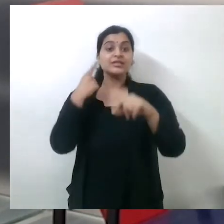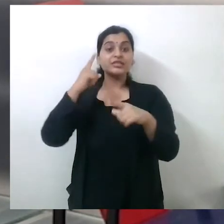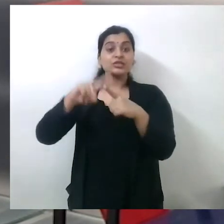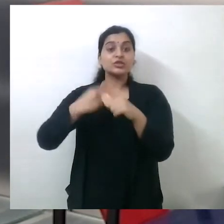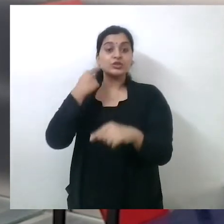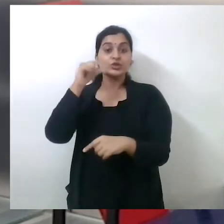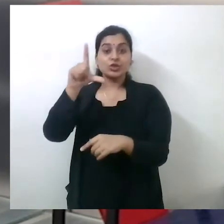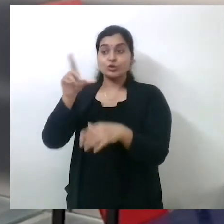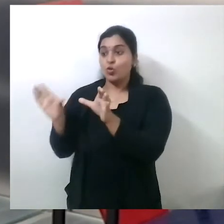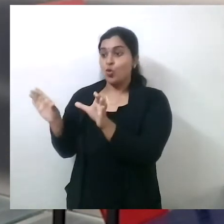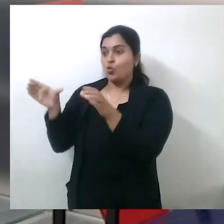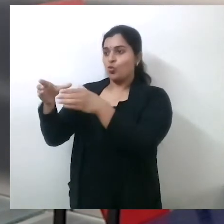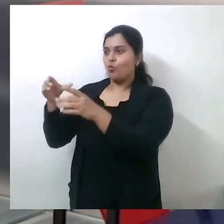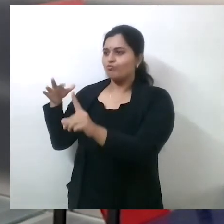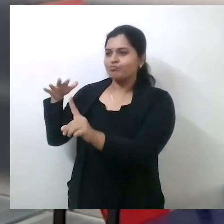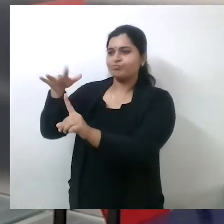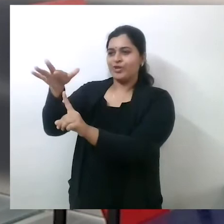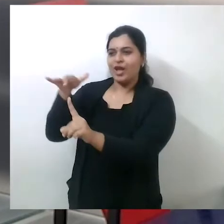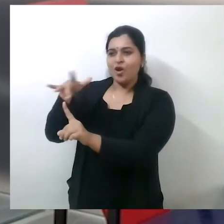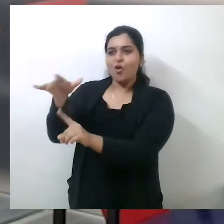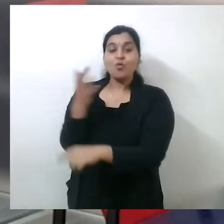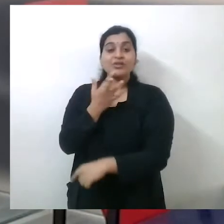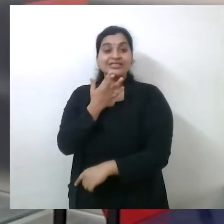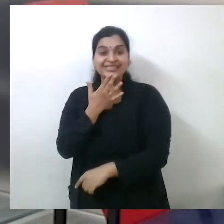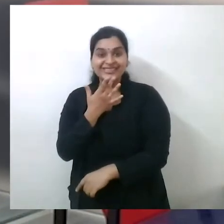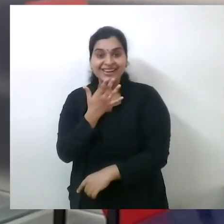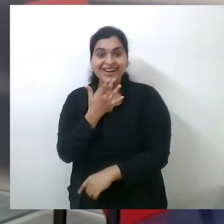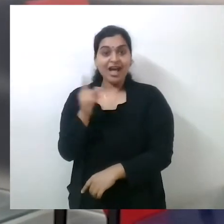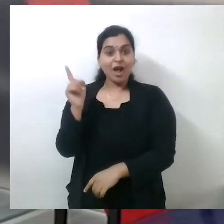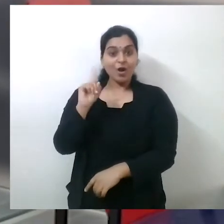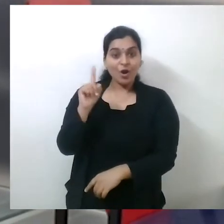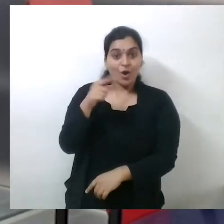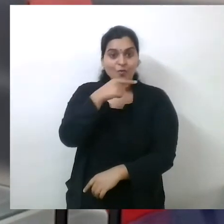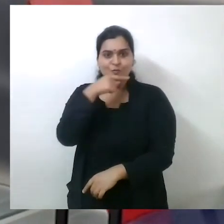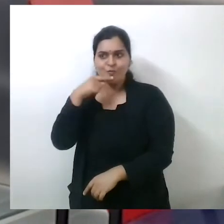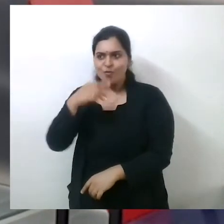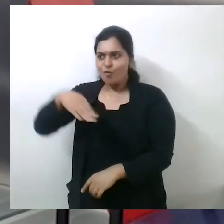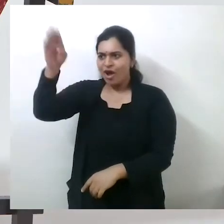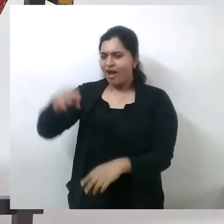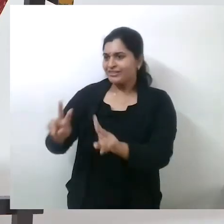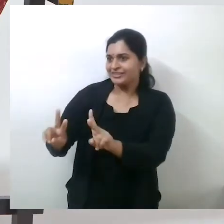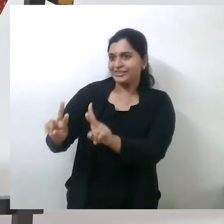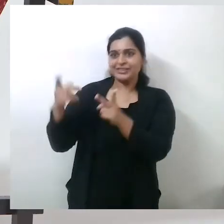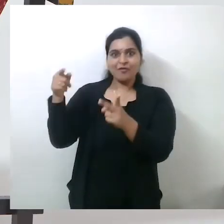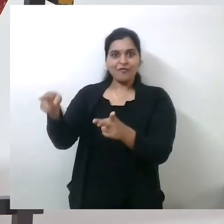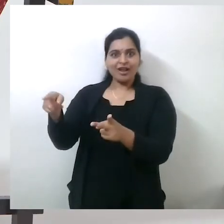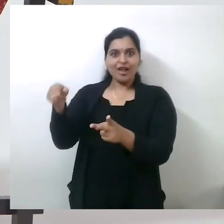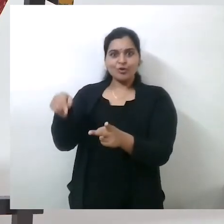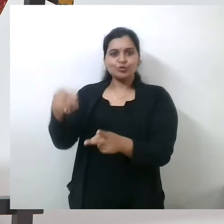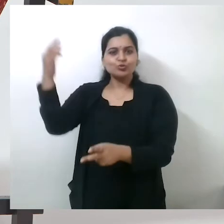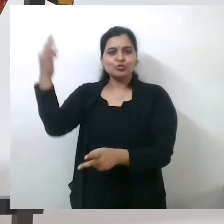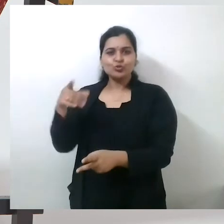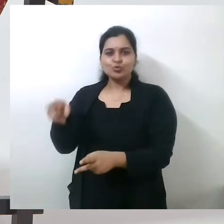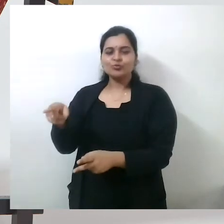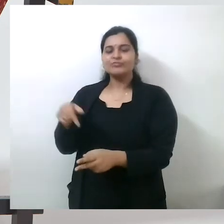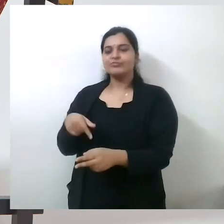Rietveld to Theo van Doesburg and the De Stijl group, but most obviously the color scheme, because it corresponds with the color schemes used by the